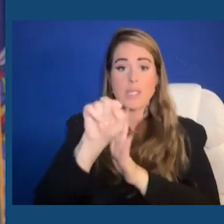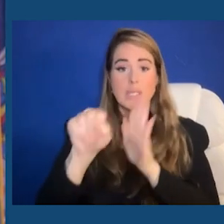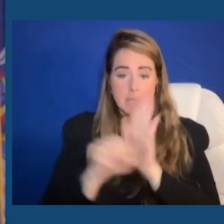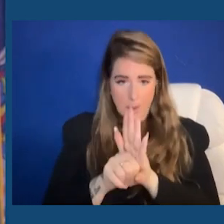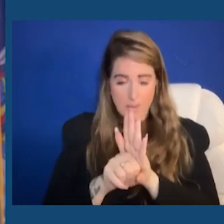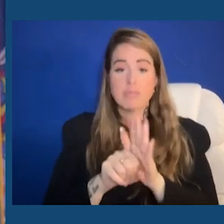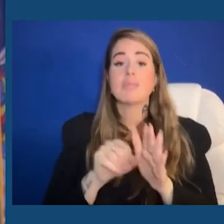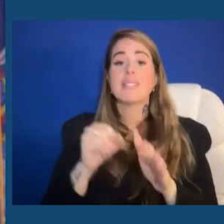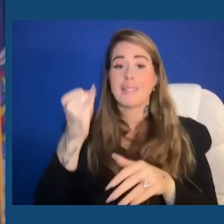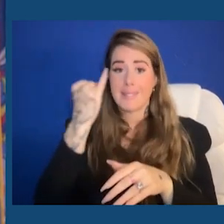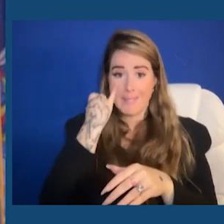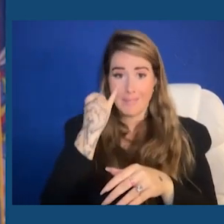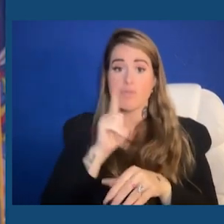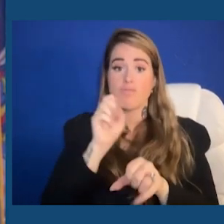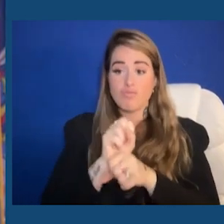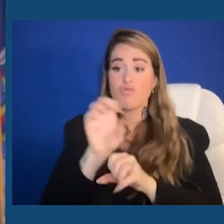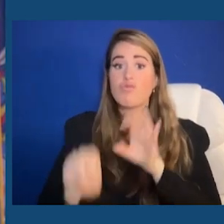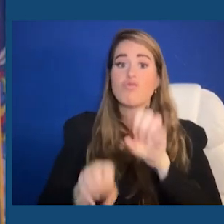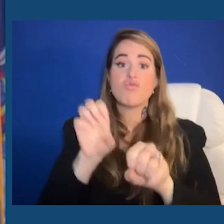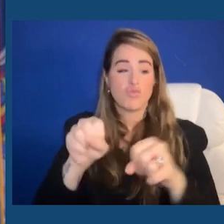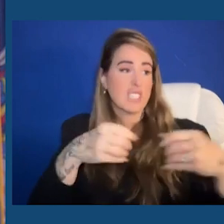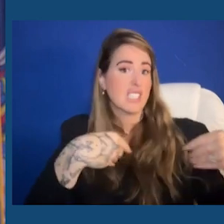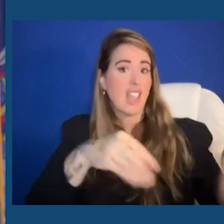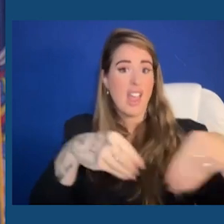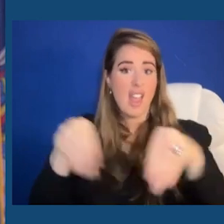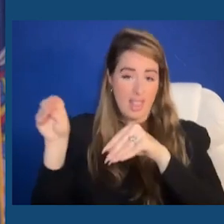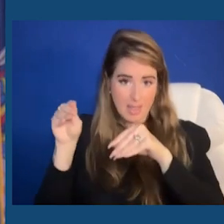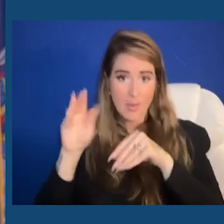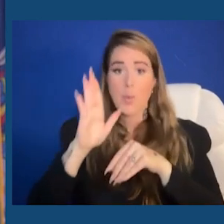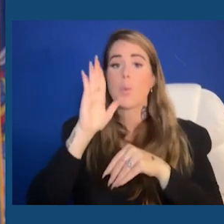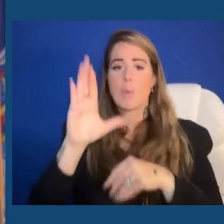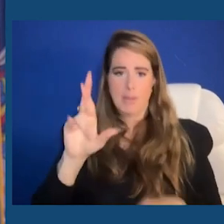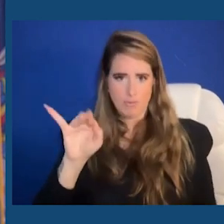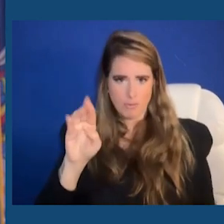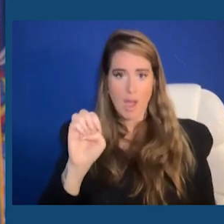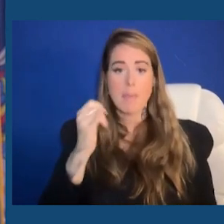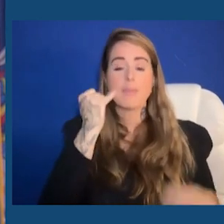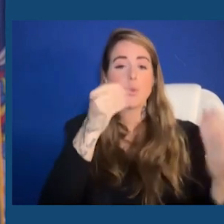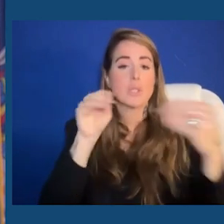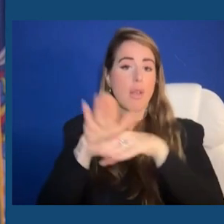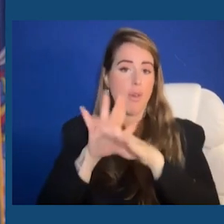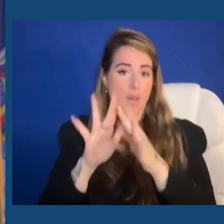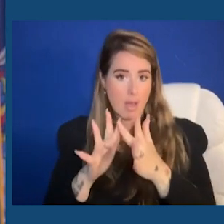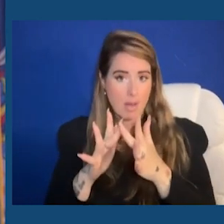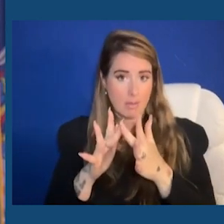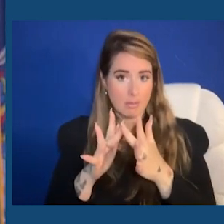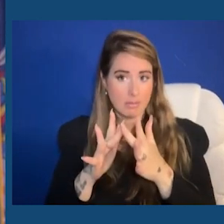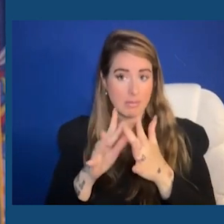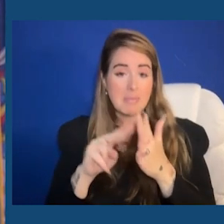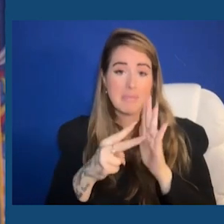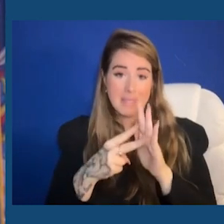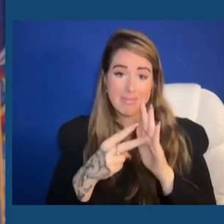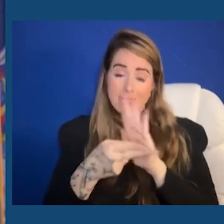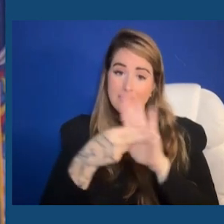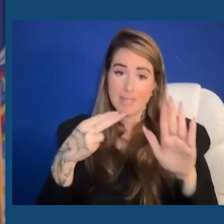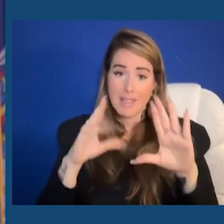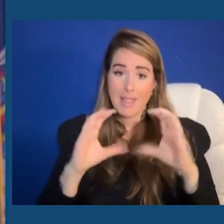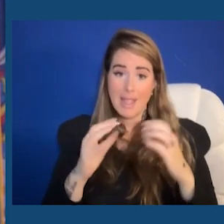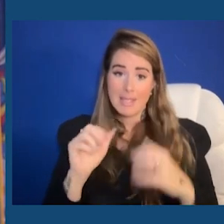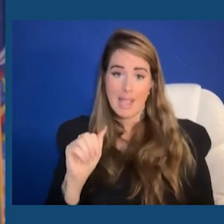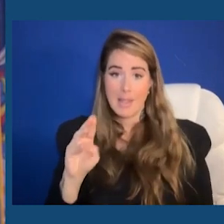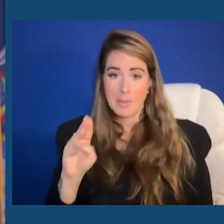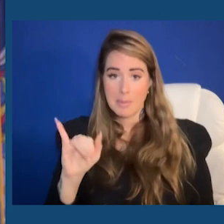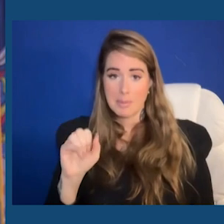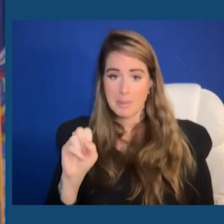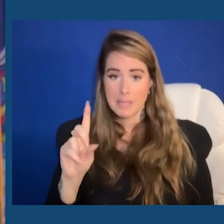criminal offense to foster the sale of stolen goods on the internet, making it a Class A misdemeanor. With